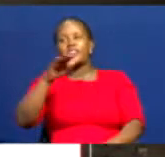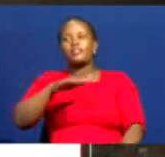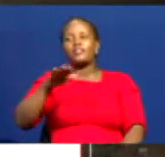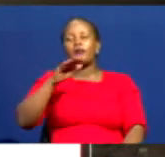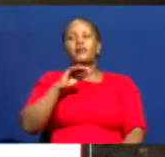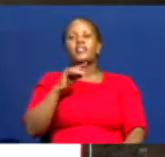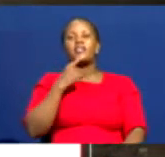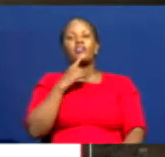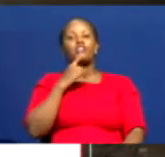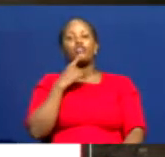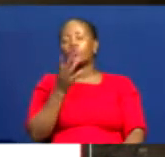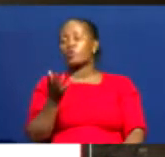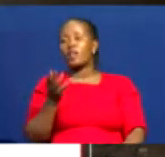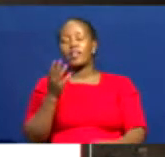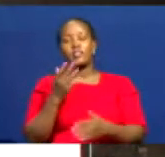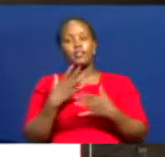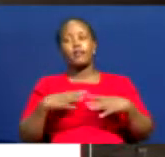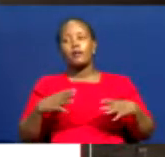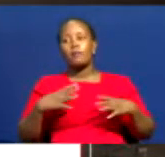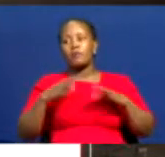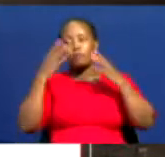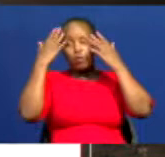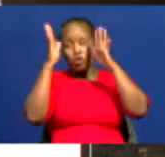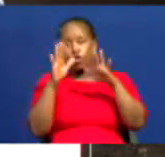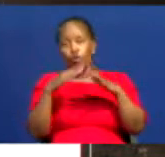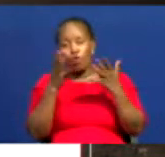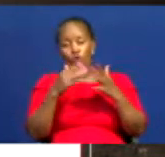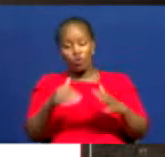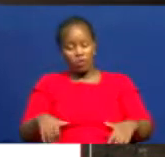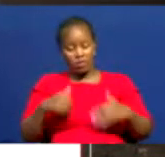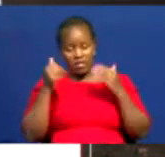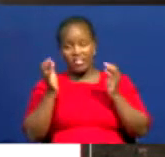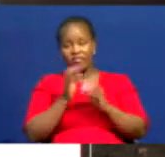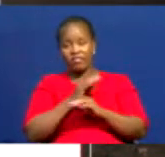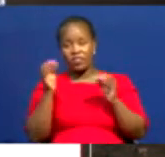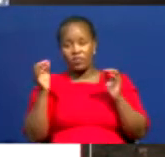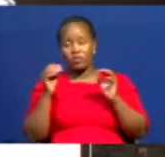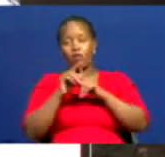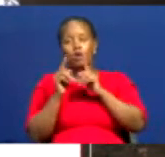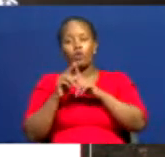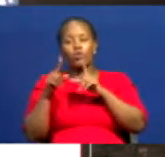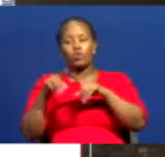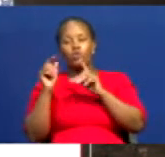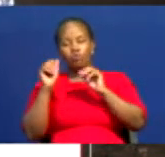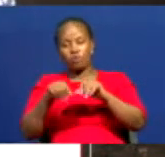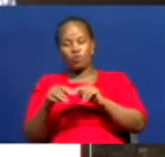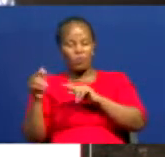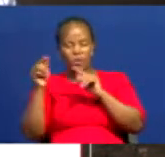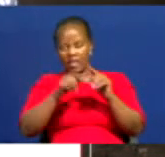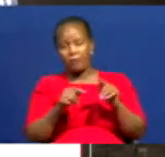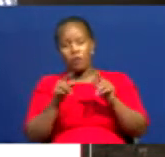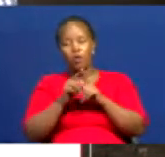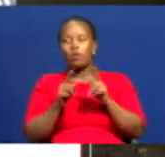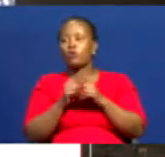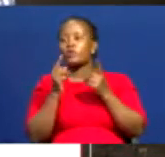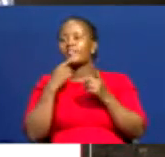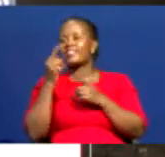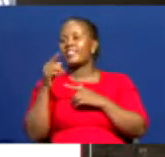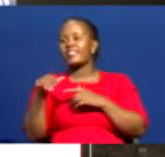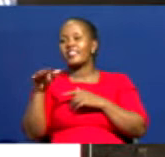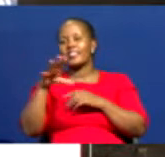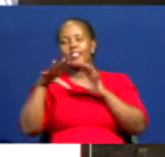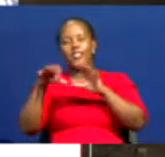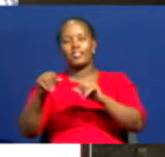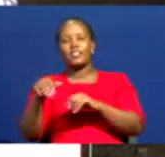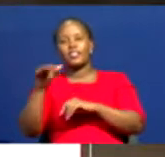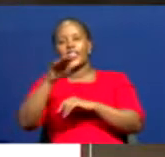that Turkana don't live. So I think he can even come and claim those particular areas. All right.